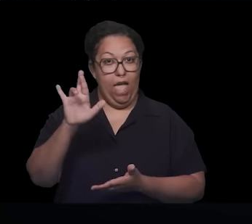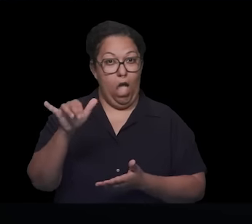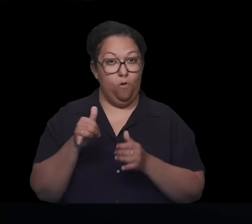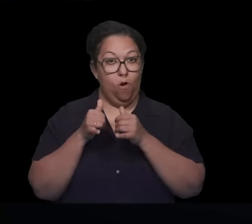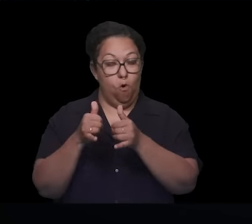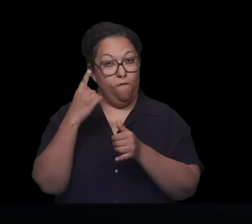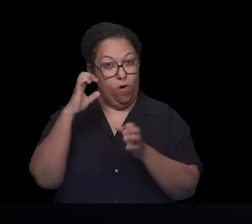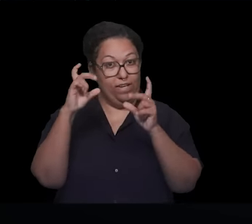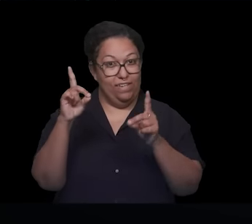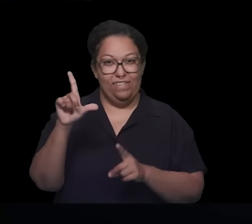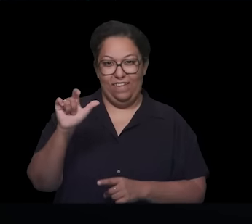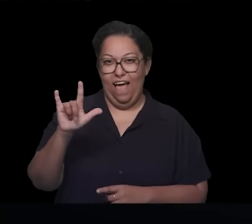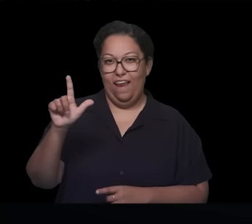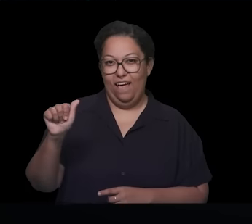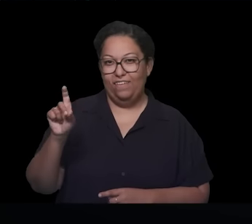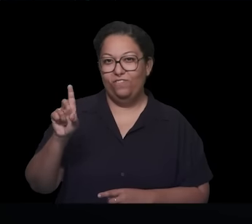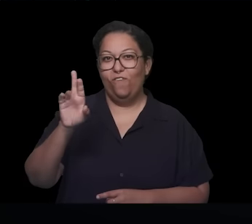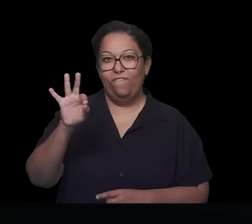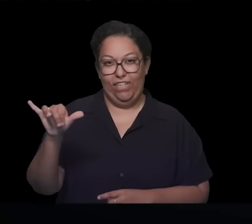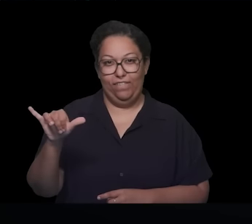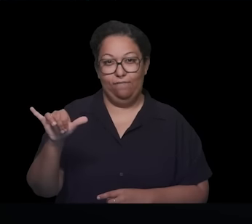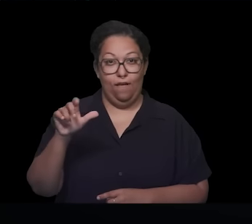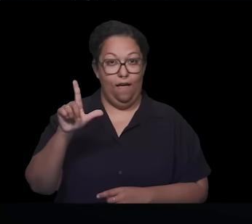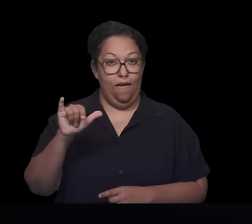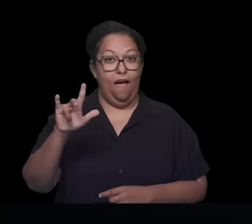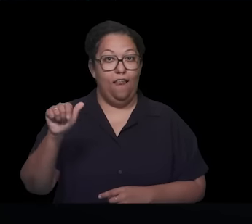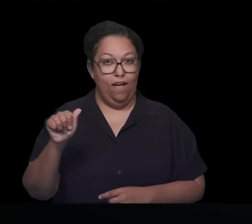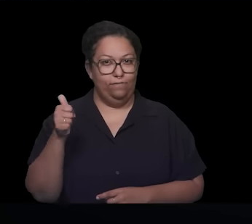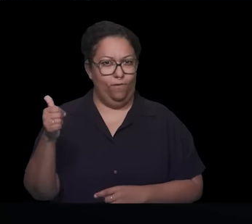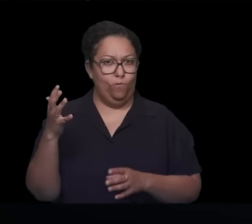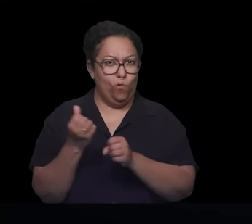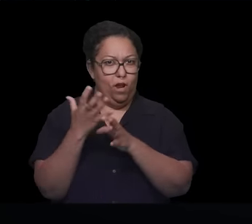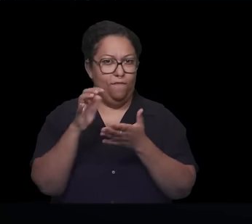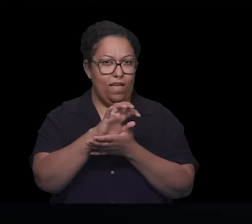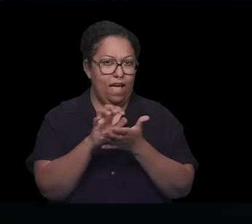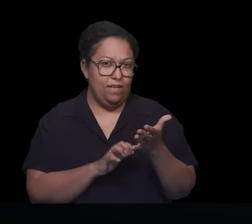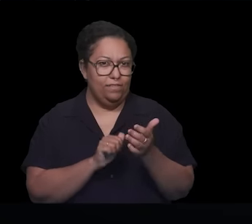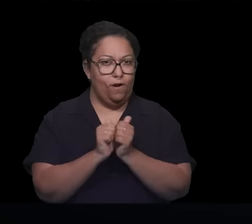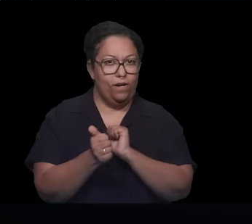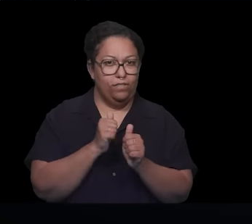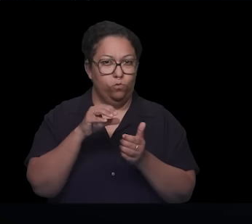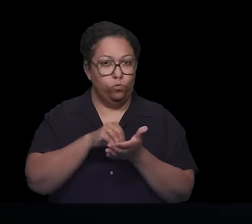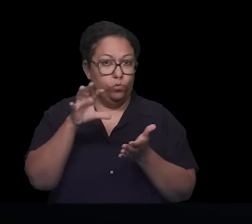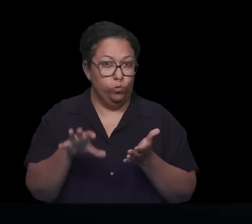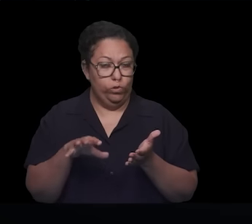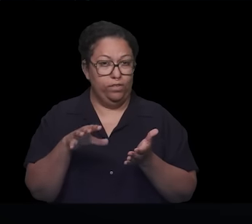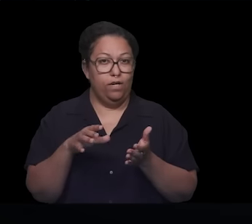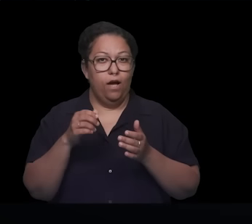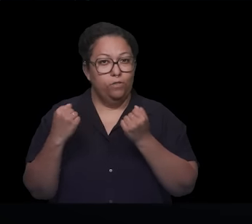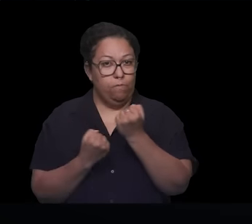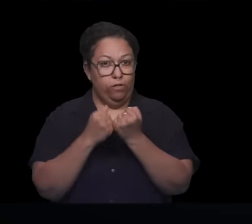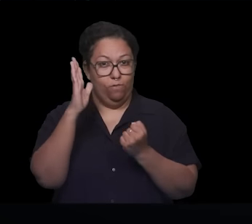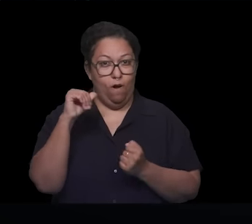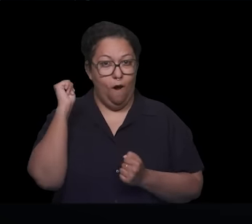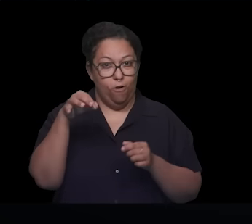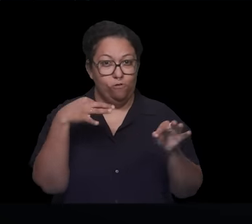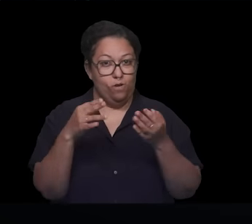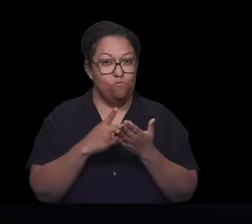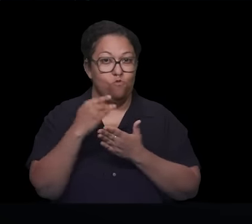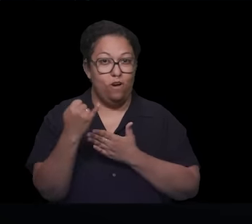Presenting the Barry Award for Education is Lila Duffy. Lila is the winner of an essay contest for students sponsored by the